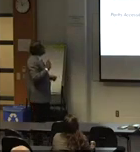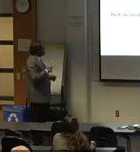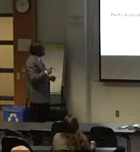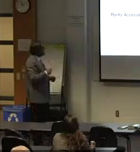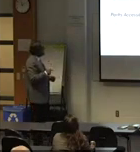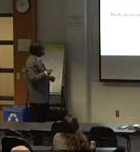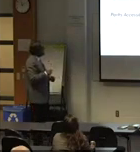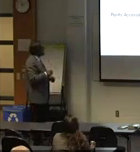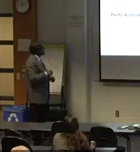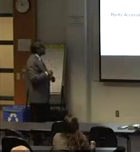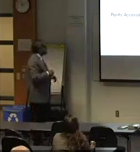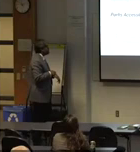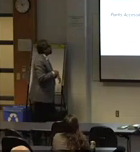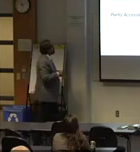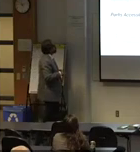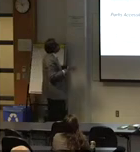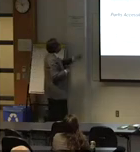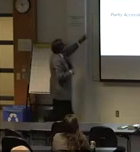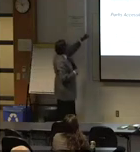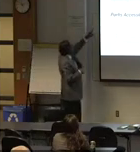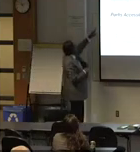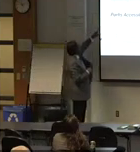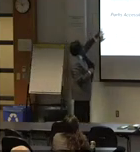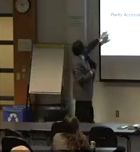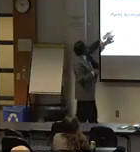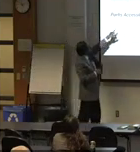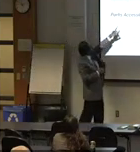is our conference that you already saw a couple of clips from. You can go to